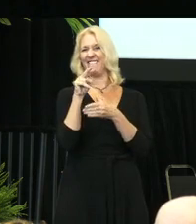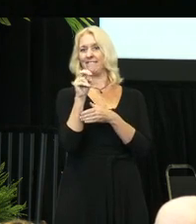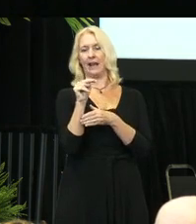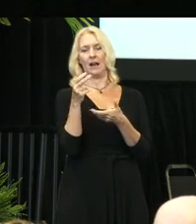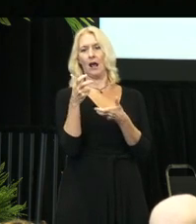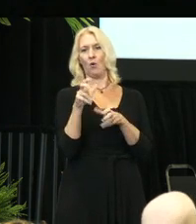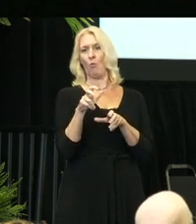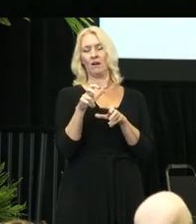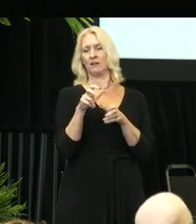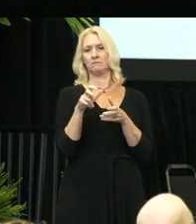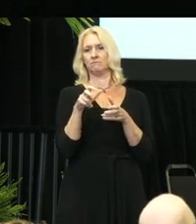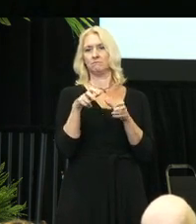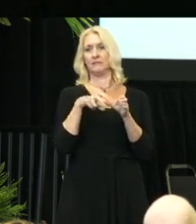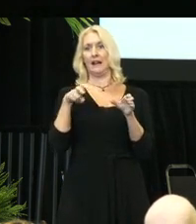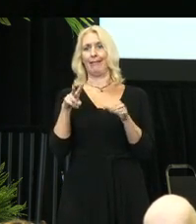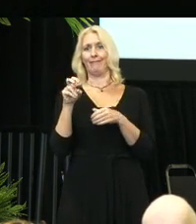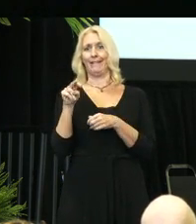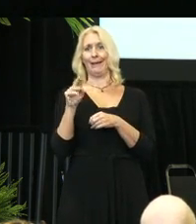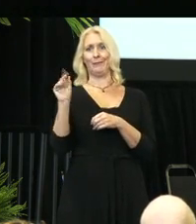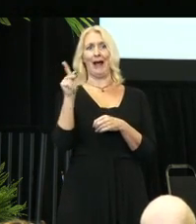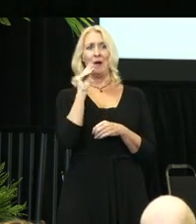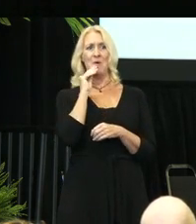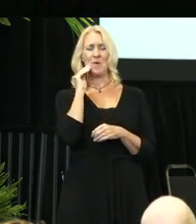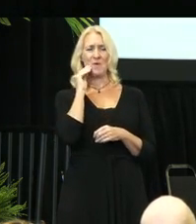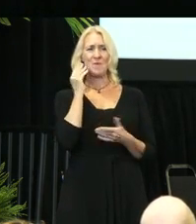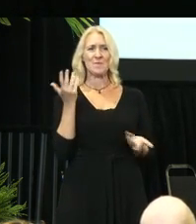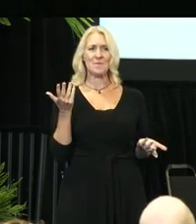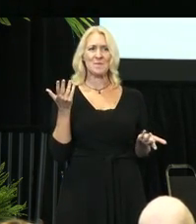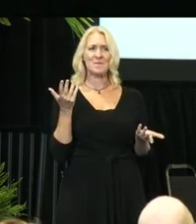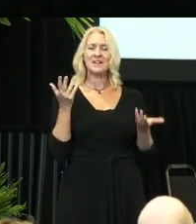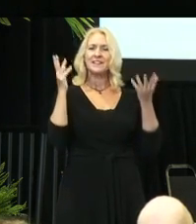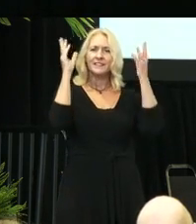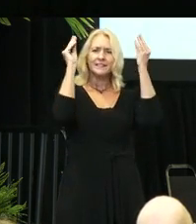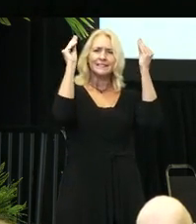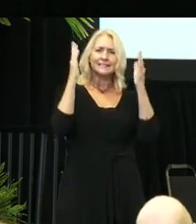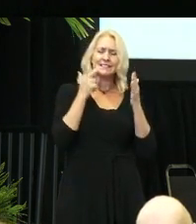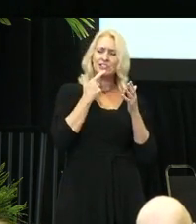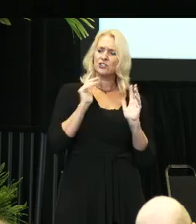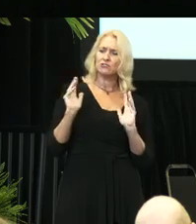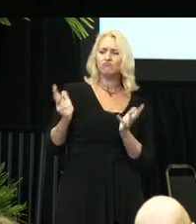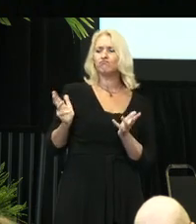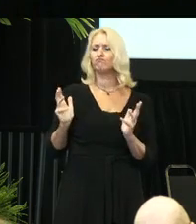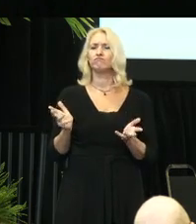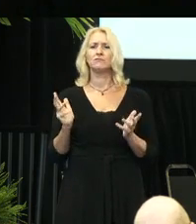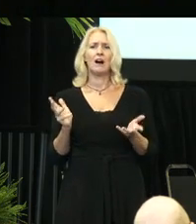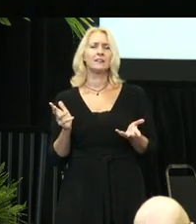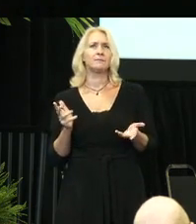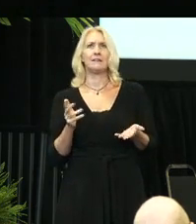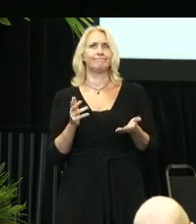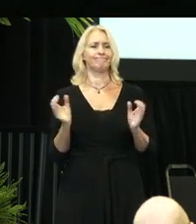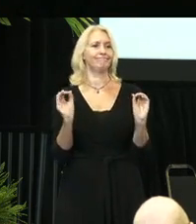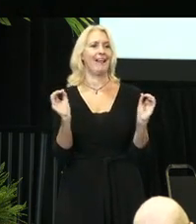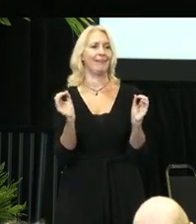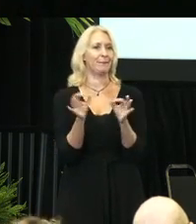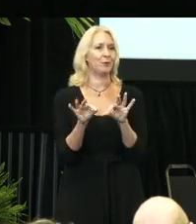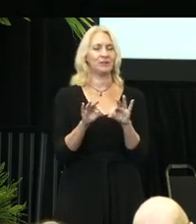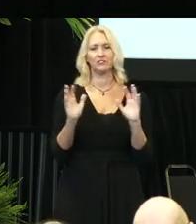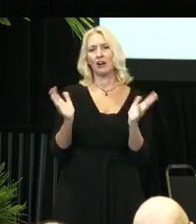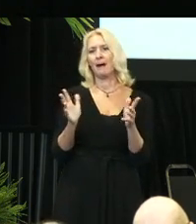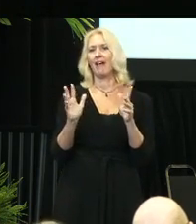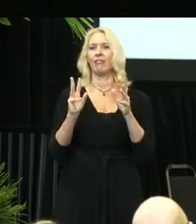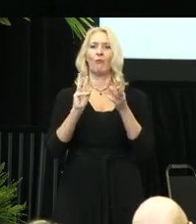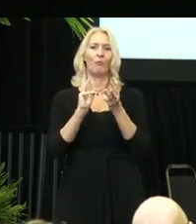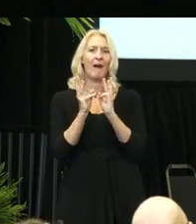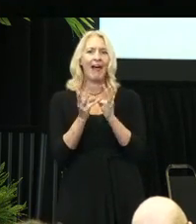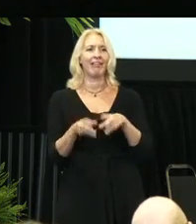back there for just a little bit. And so Dr. Philbrook and this student just talked about the weather, the local sports team, all of this